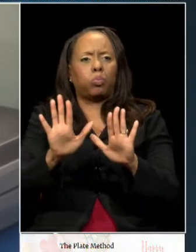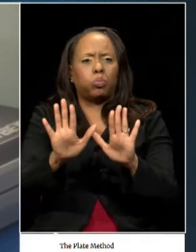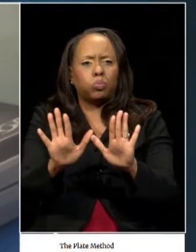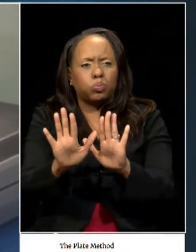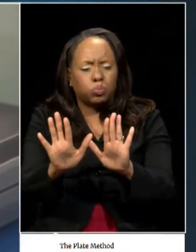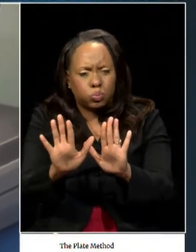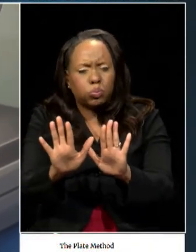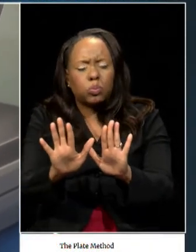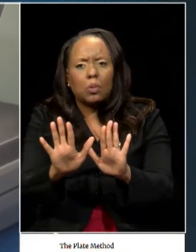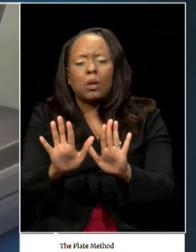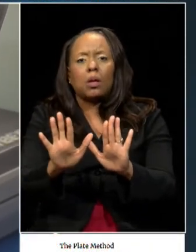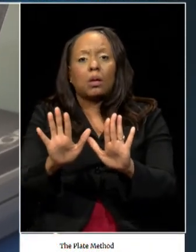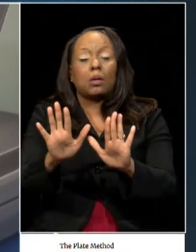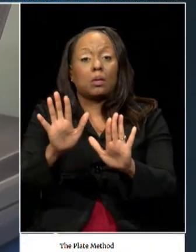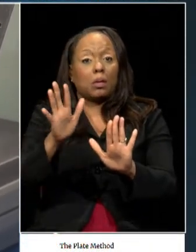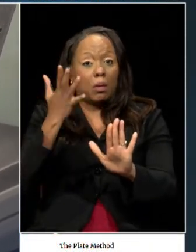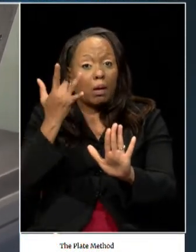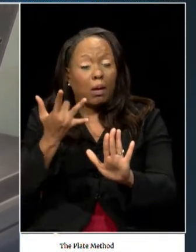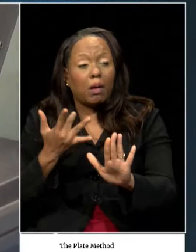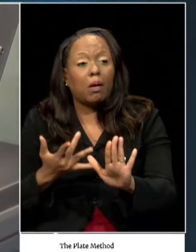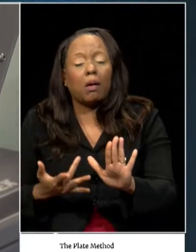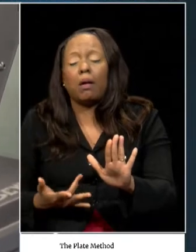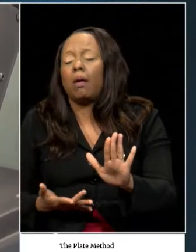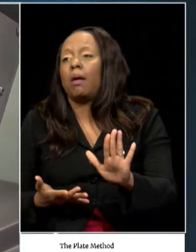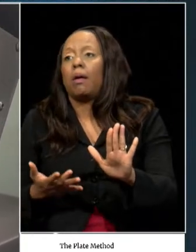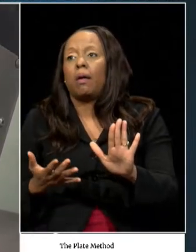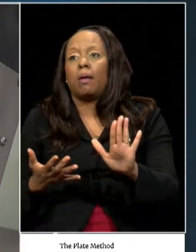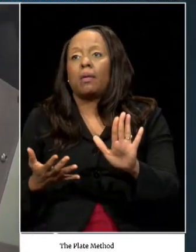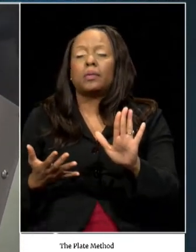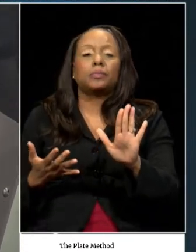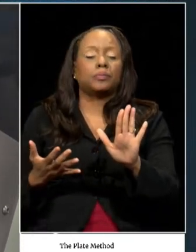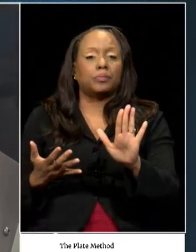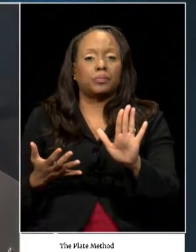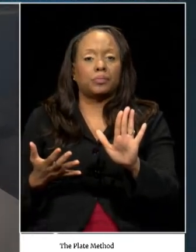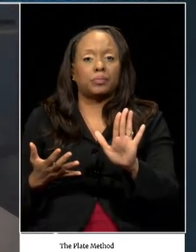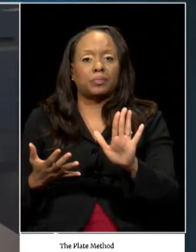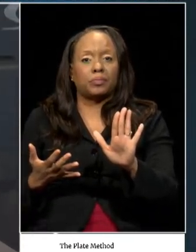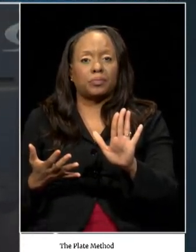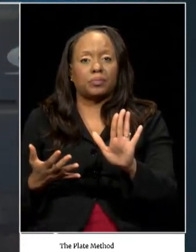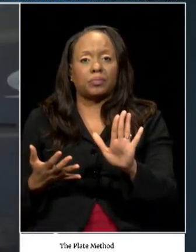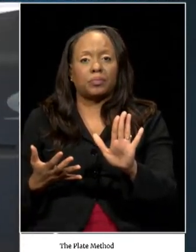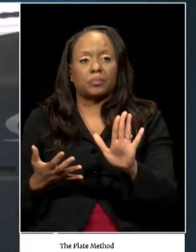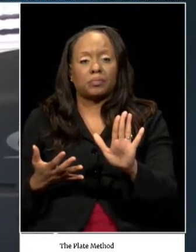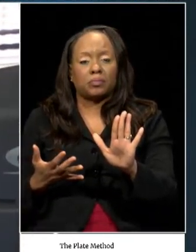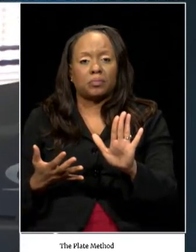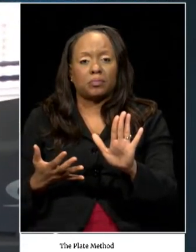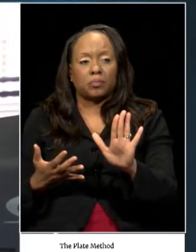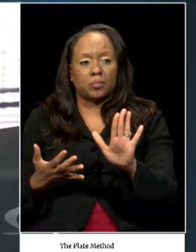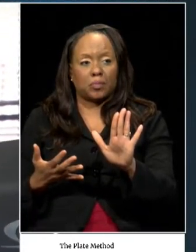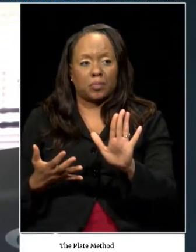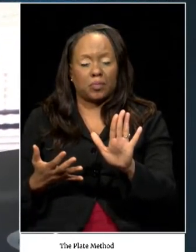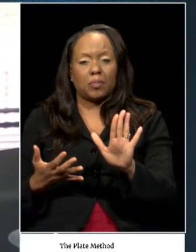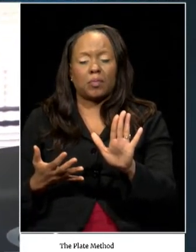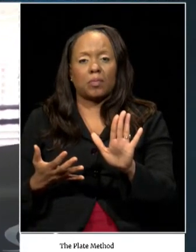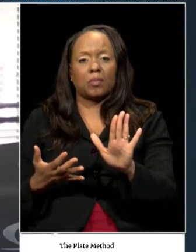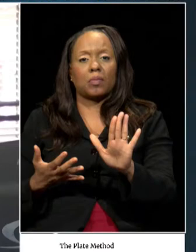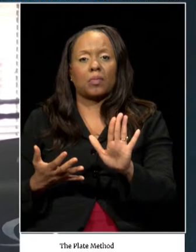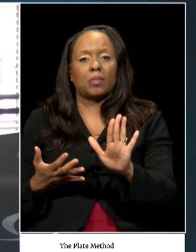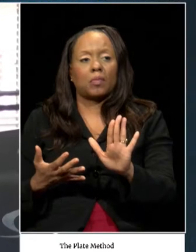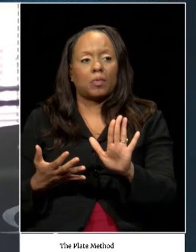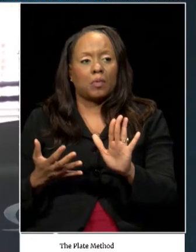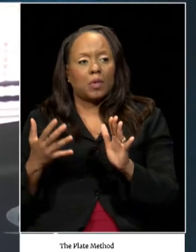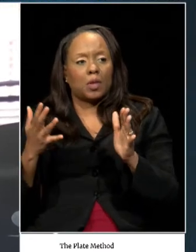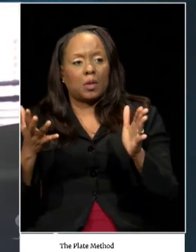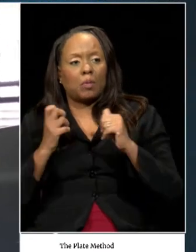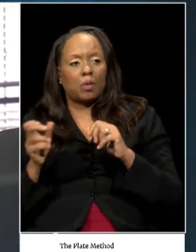off. And that's because post-event, as we try to get patients back to